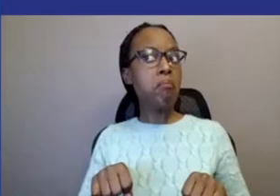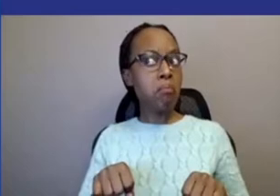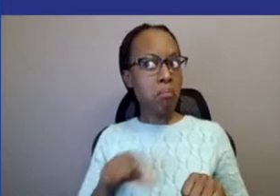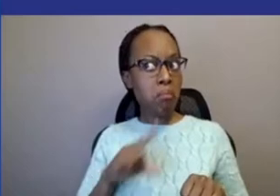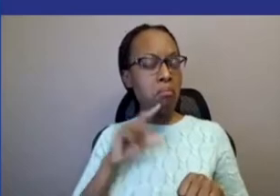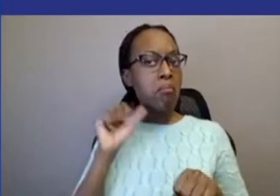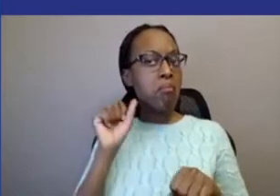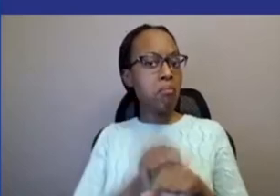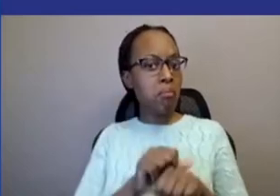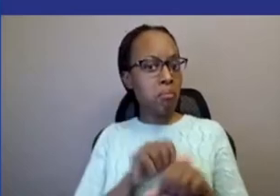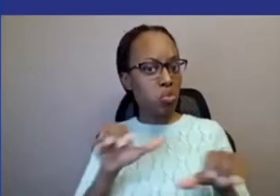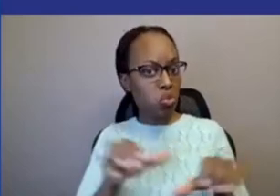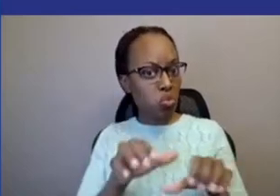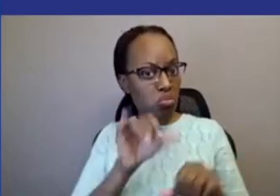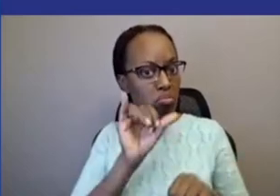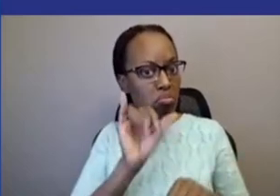this.